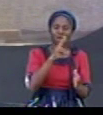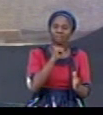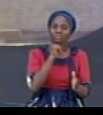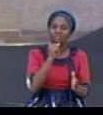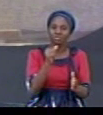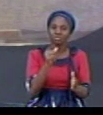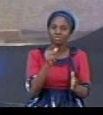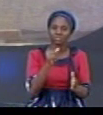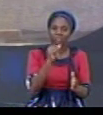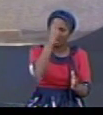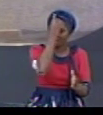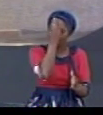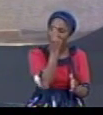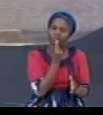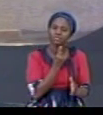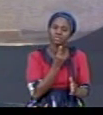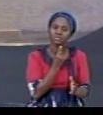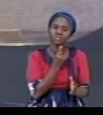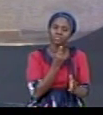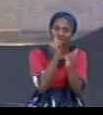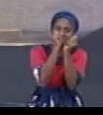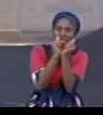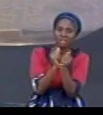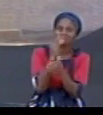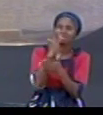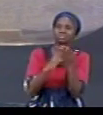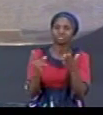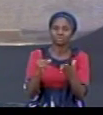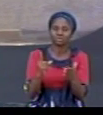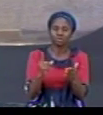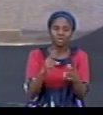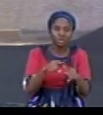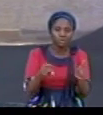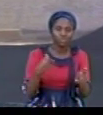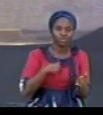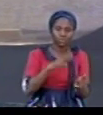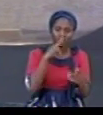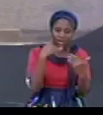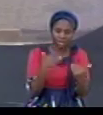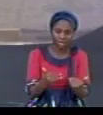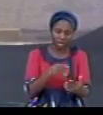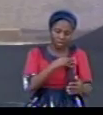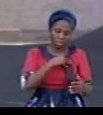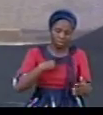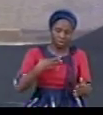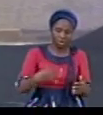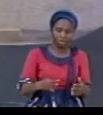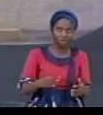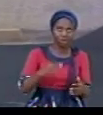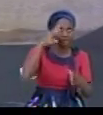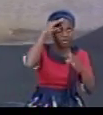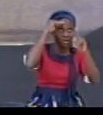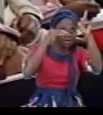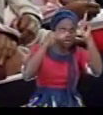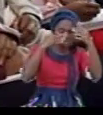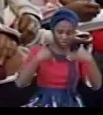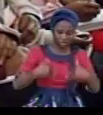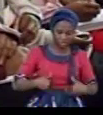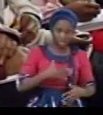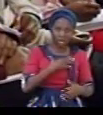captive somewhere. We are now members of his body and of his flesh